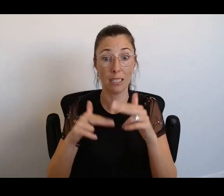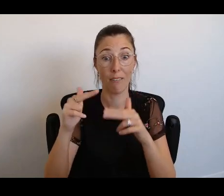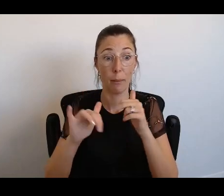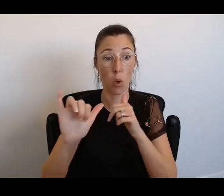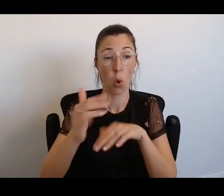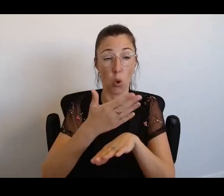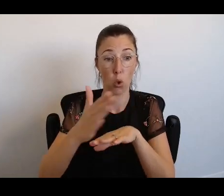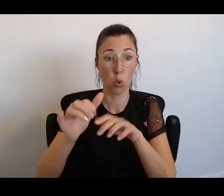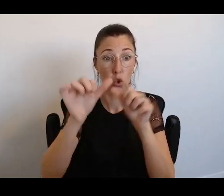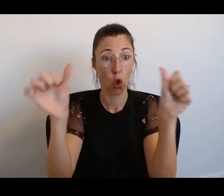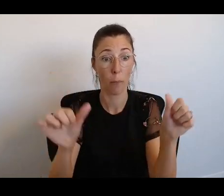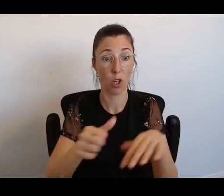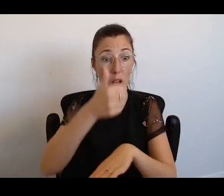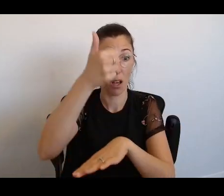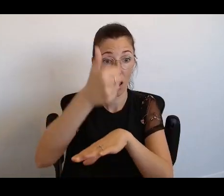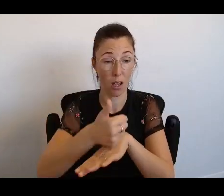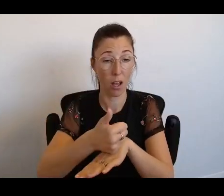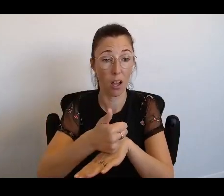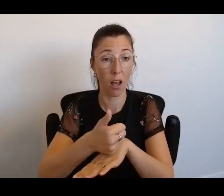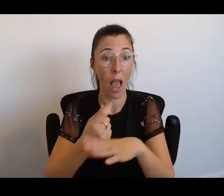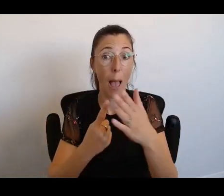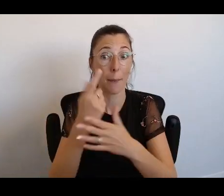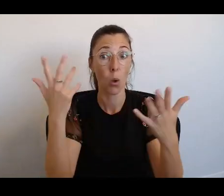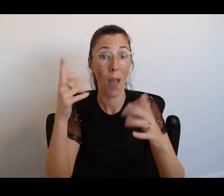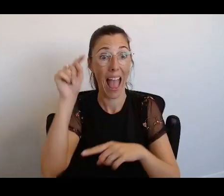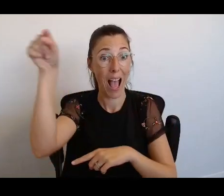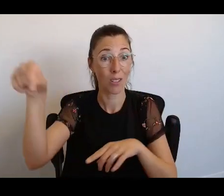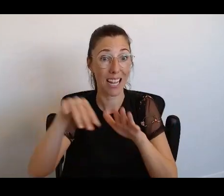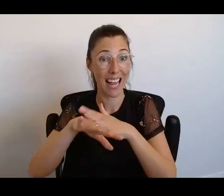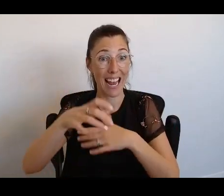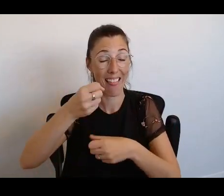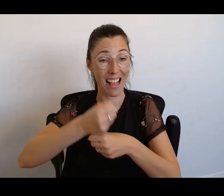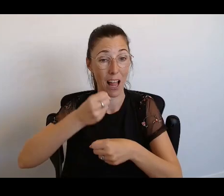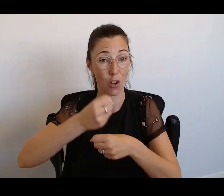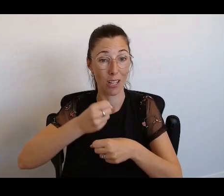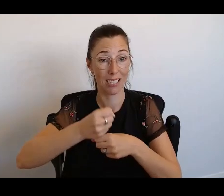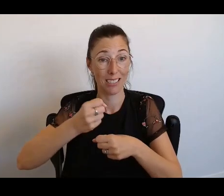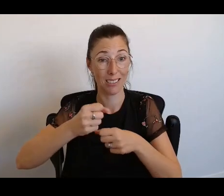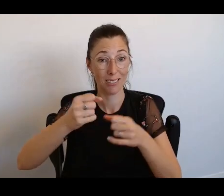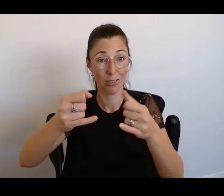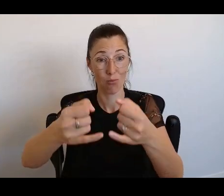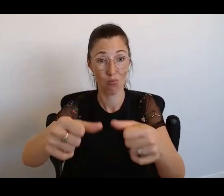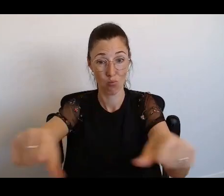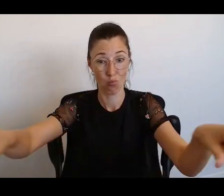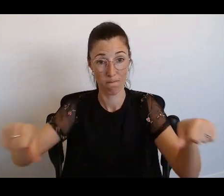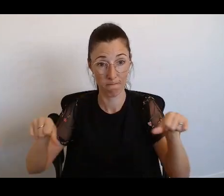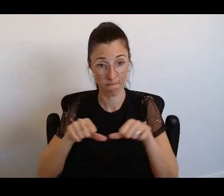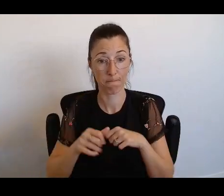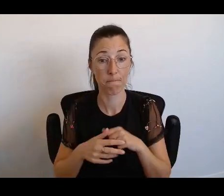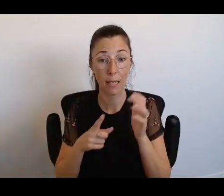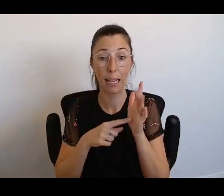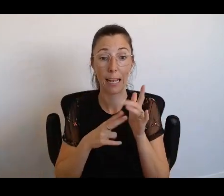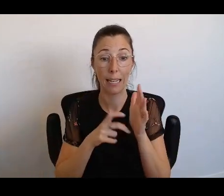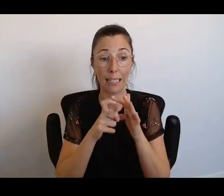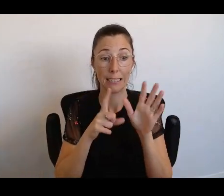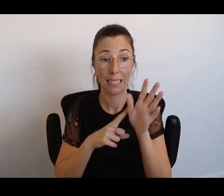which is taking place outside in the gallery's forecourt. Lindy Lee was joined by Ngunnawal Elder